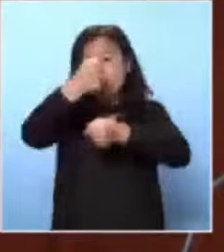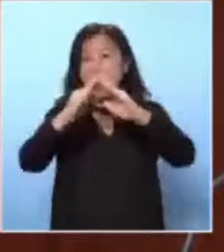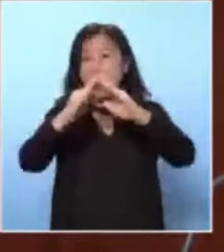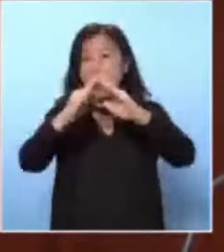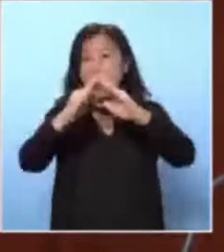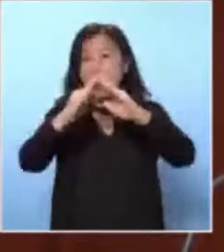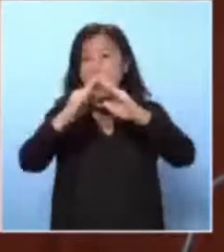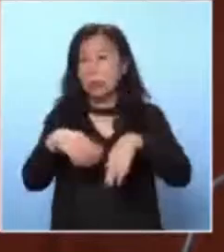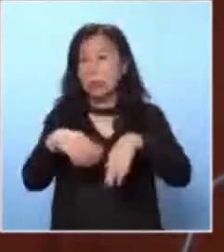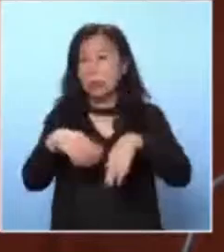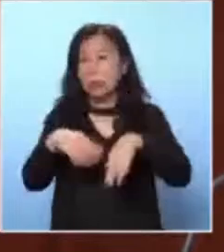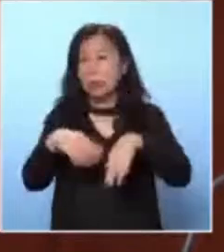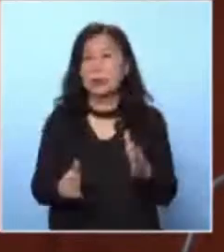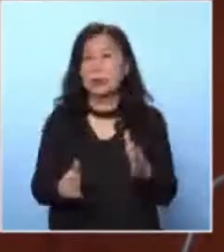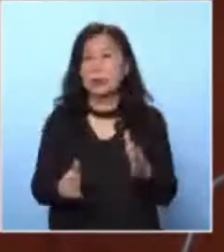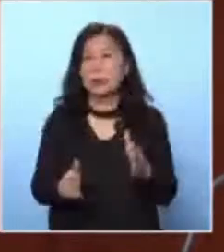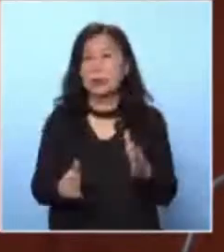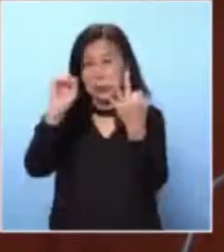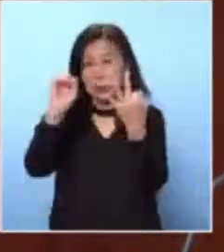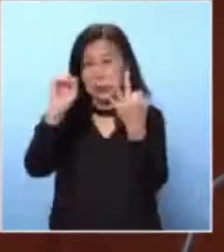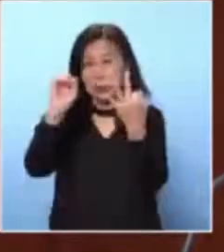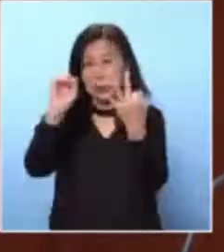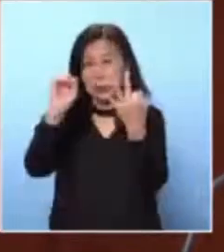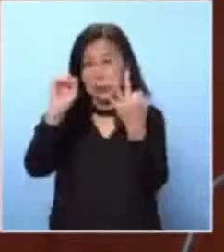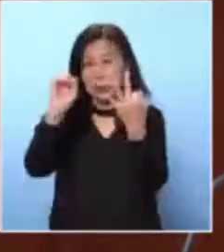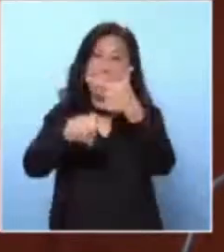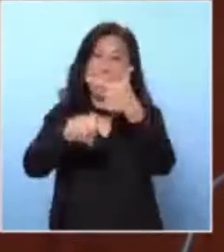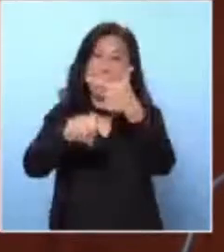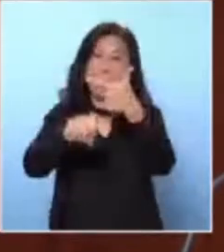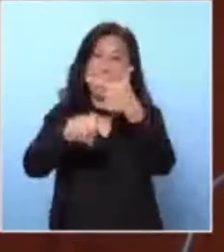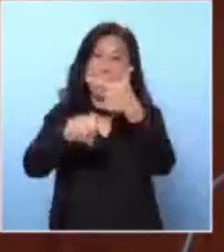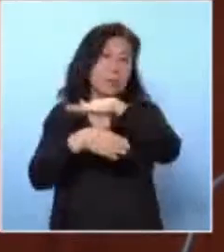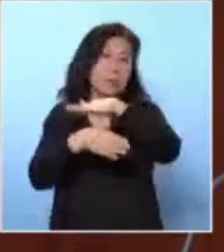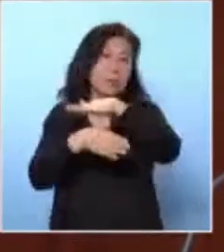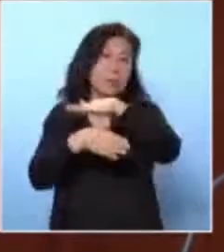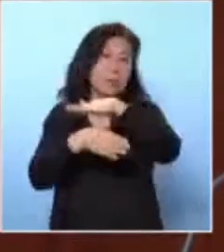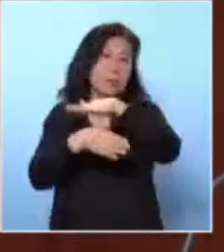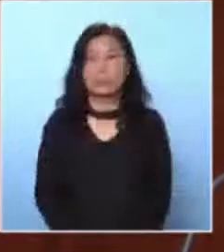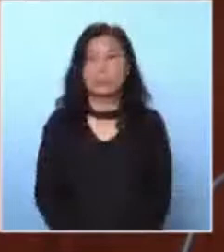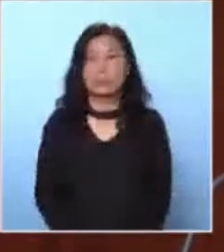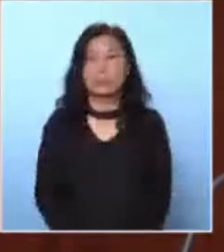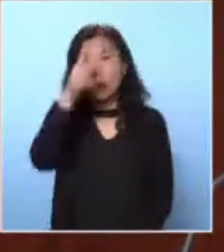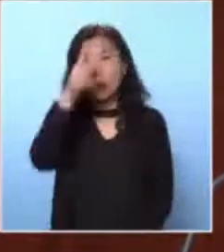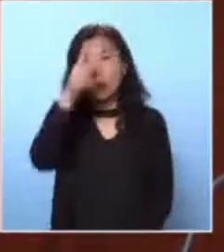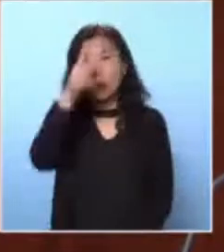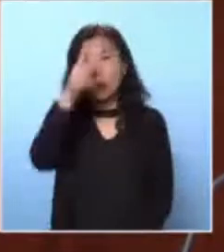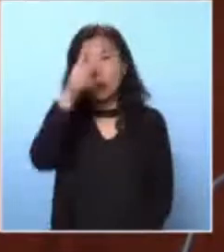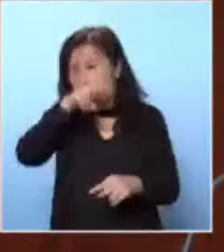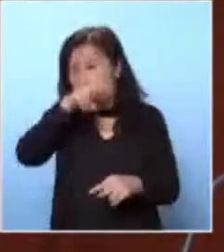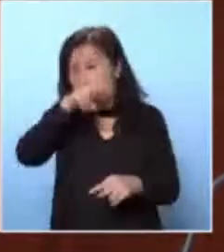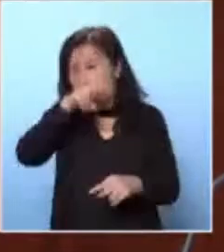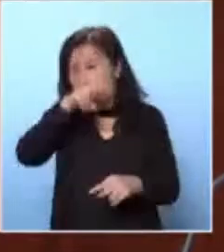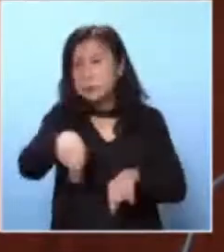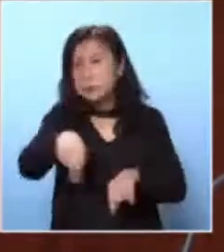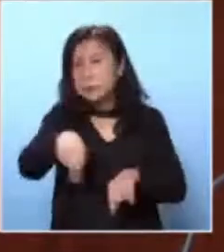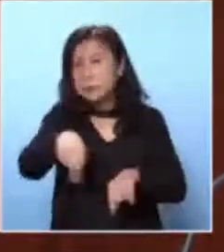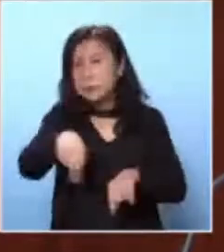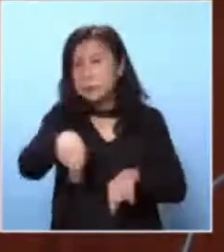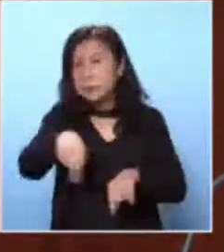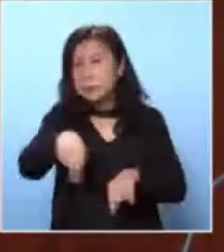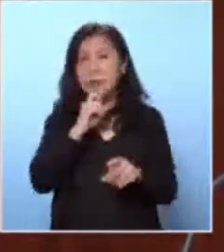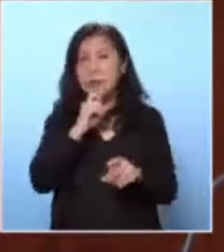308,000 units. The government has identified sufficient land for developing about